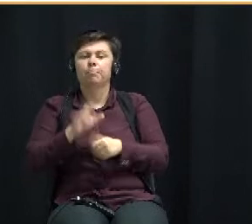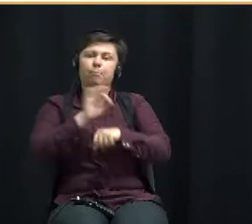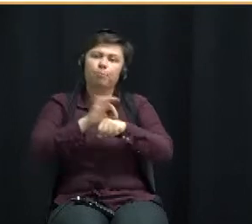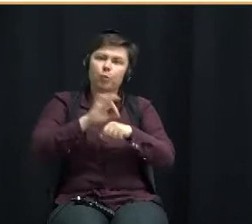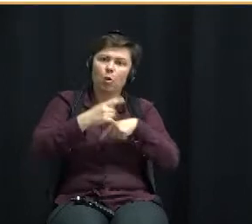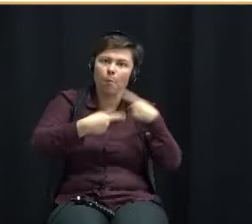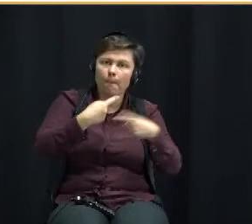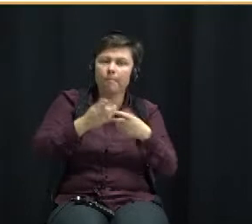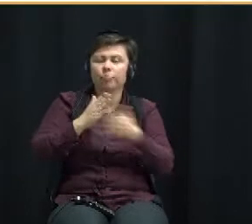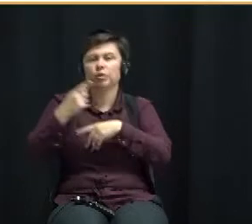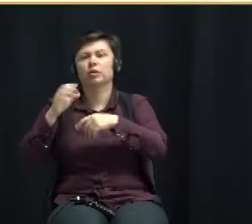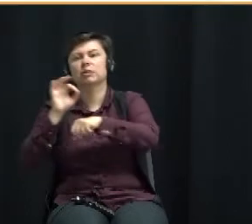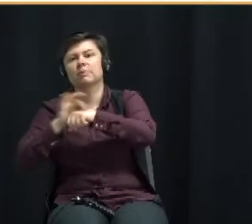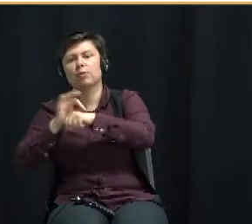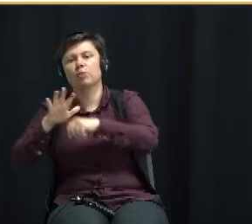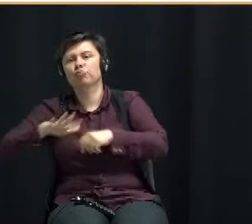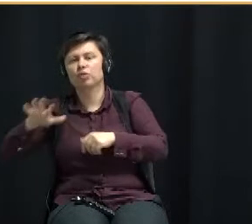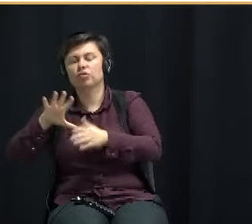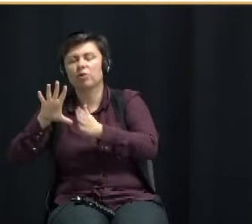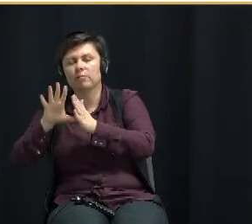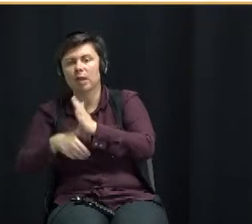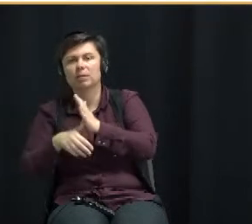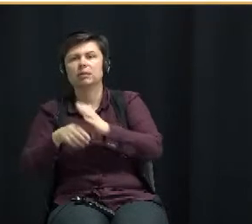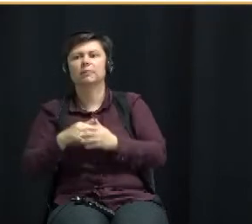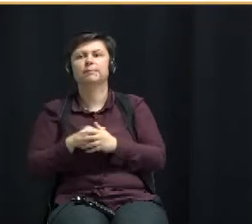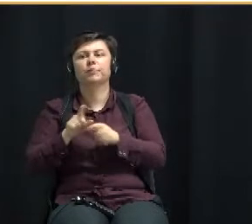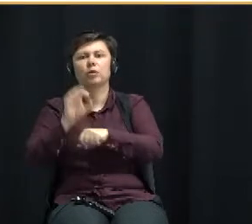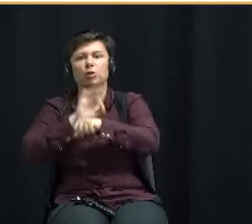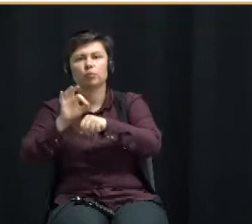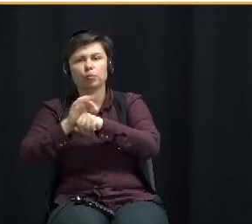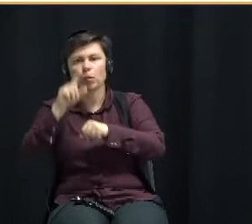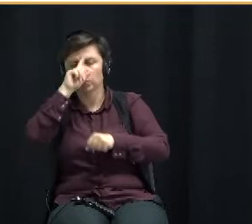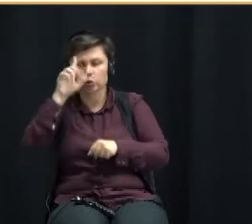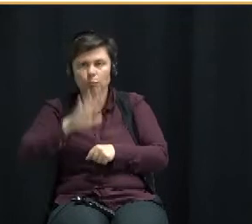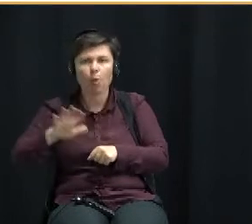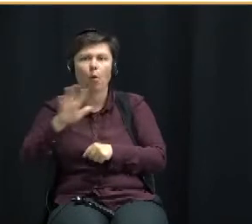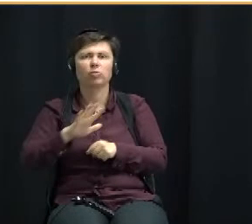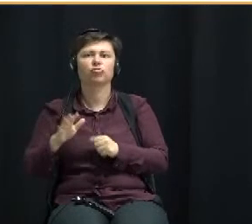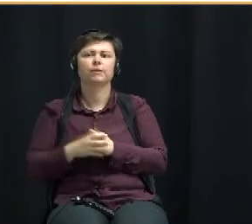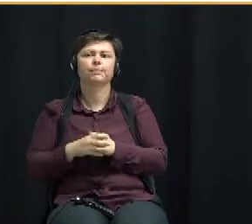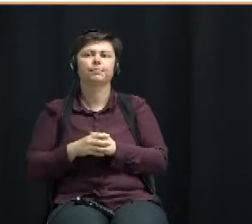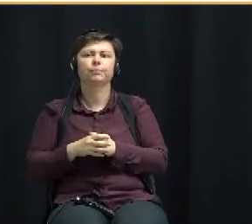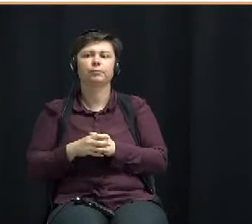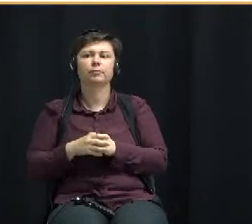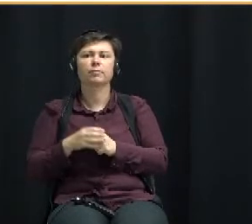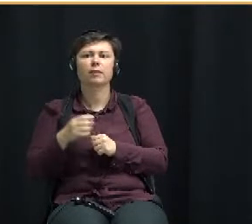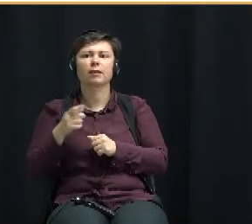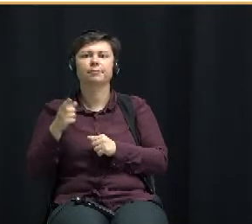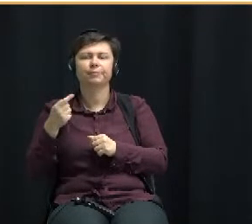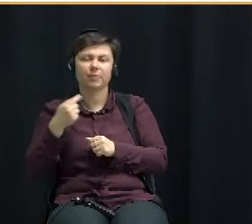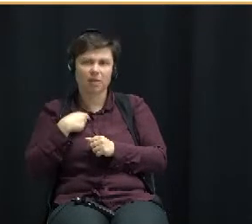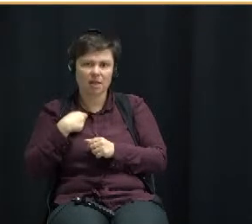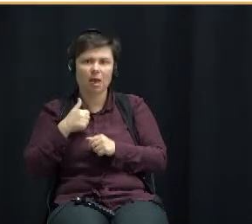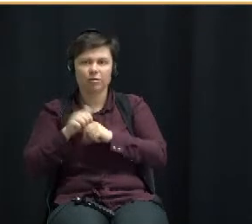since 2011, when I was asked to establish this prize, this award, just to